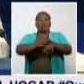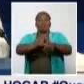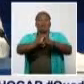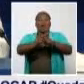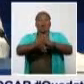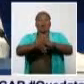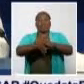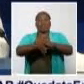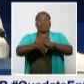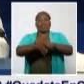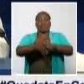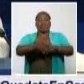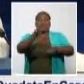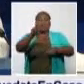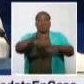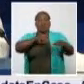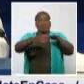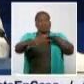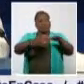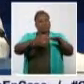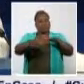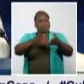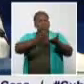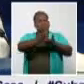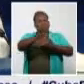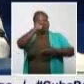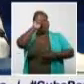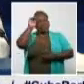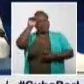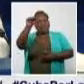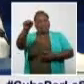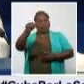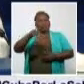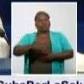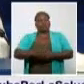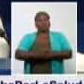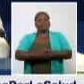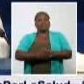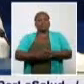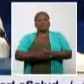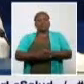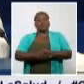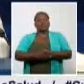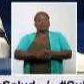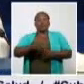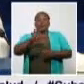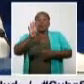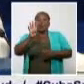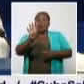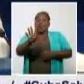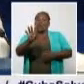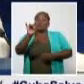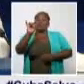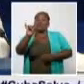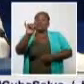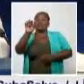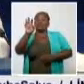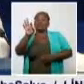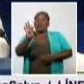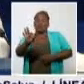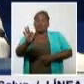the active cases that remain in the hospitals. Of these, 468,